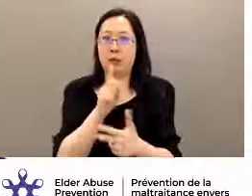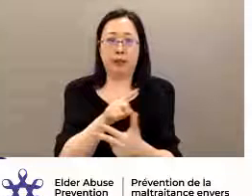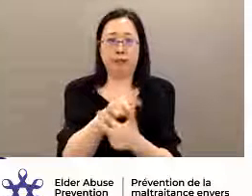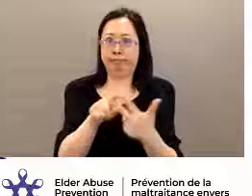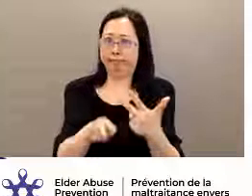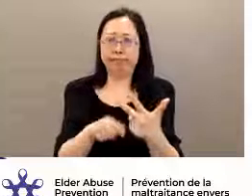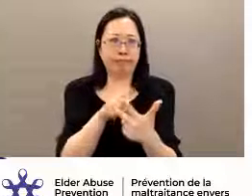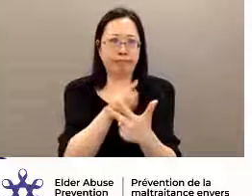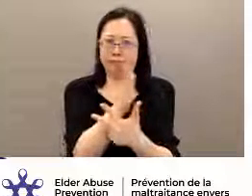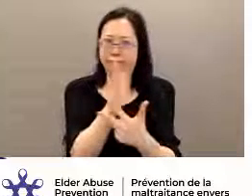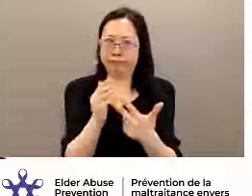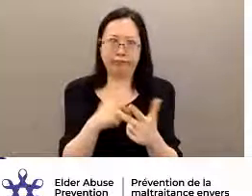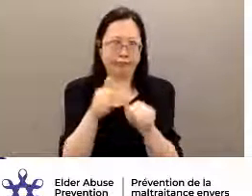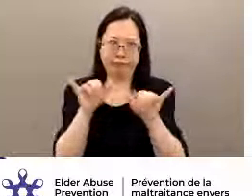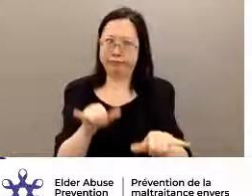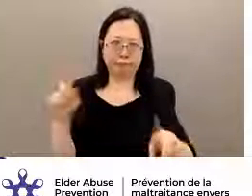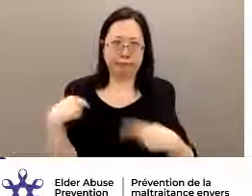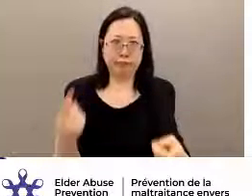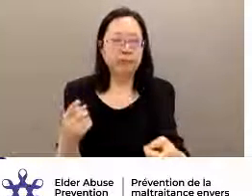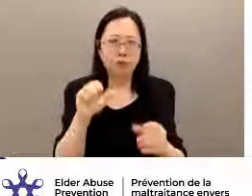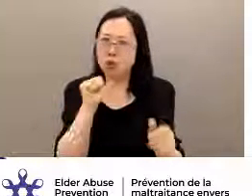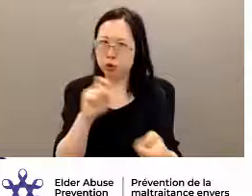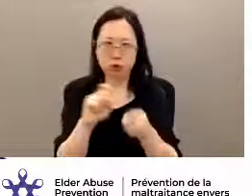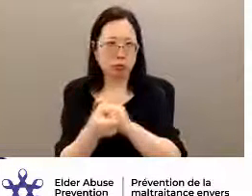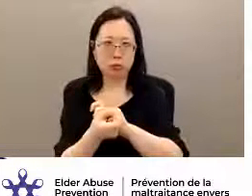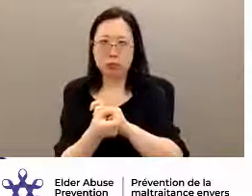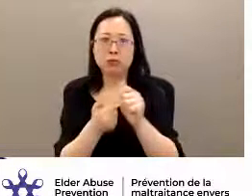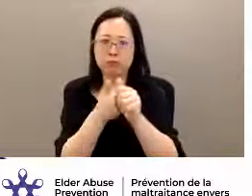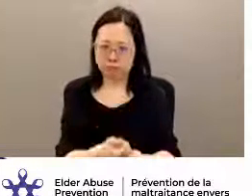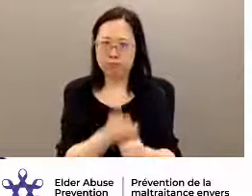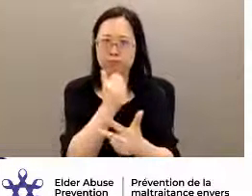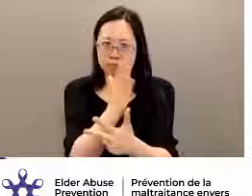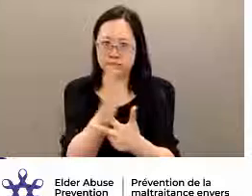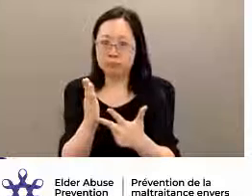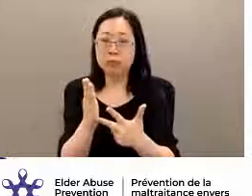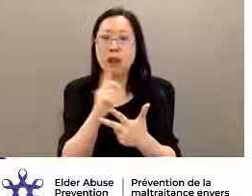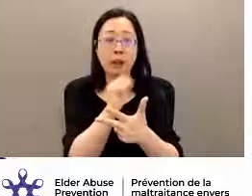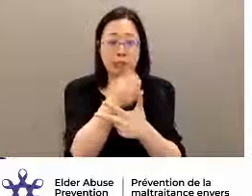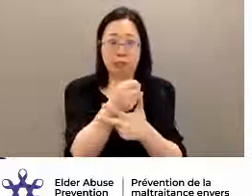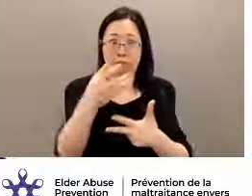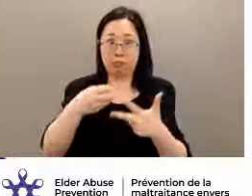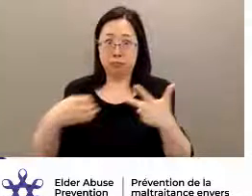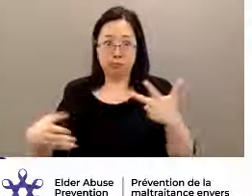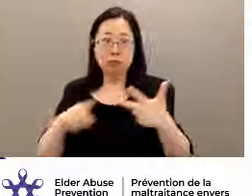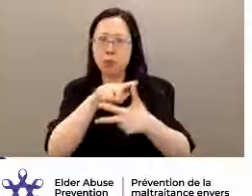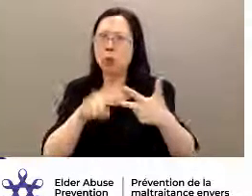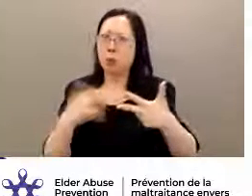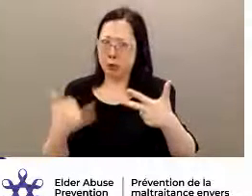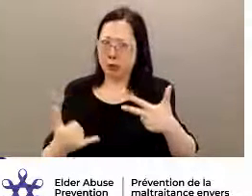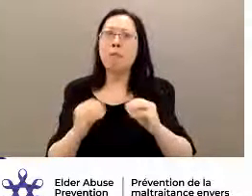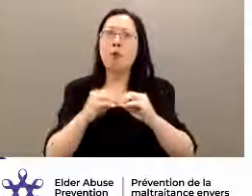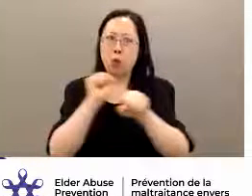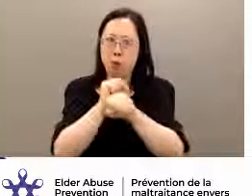not changed, as you see here, but the work that we do under each of those pillars has expanded tremendously since we